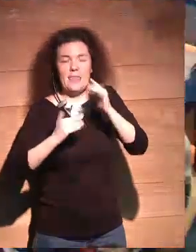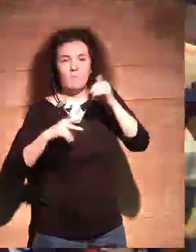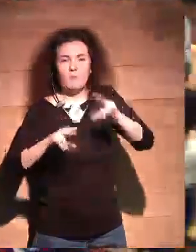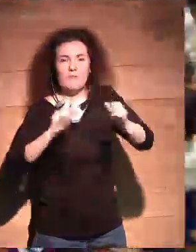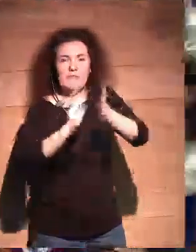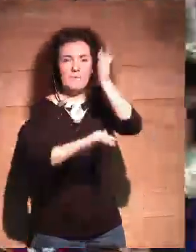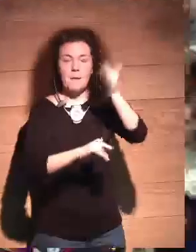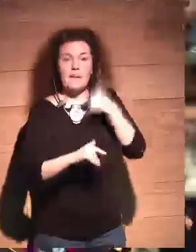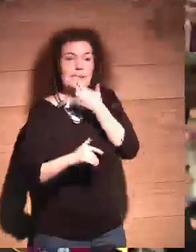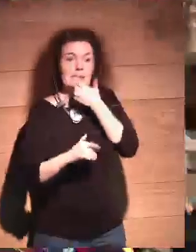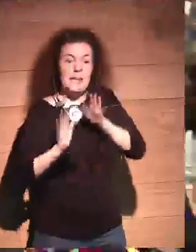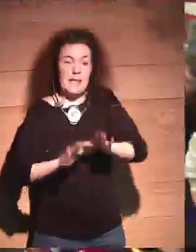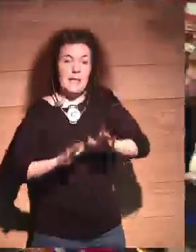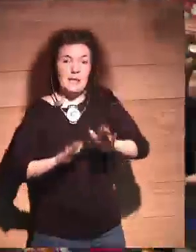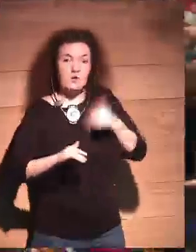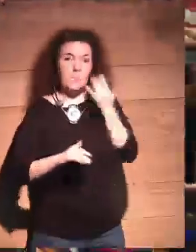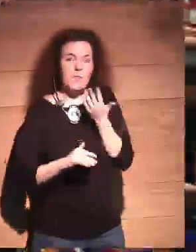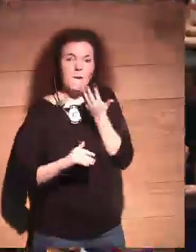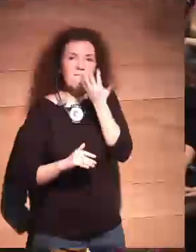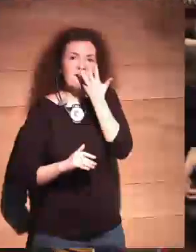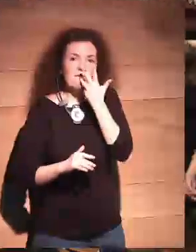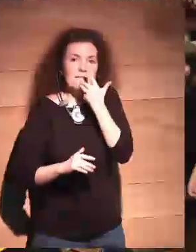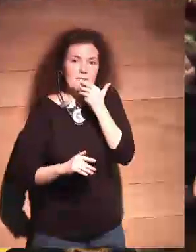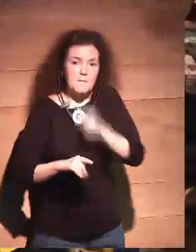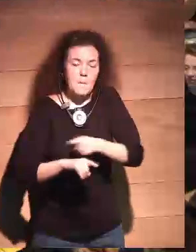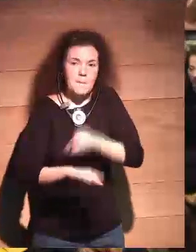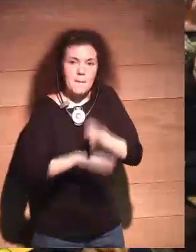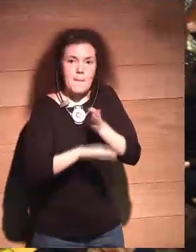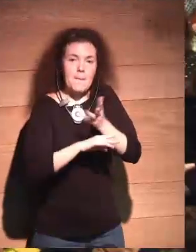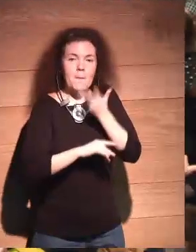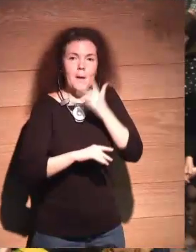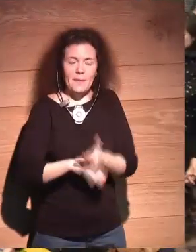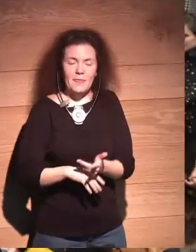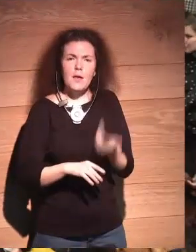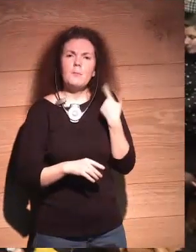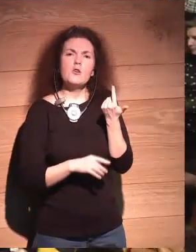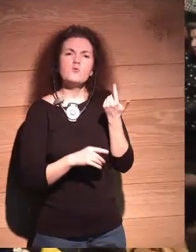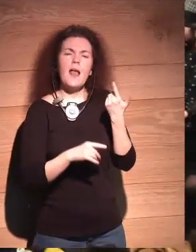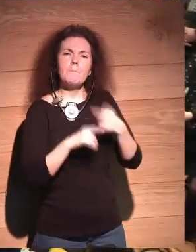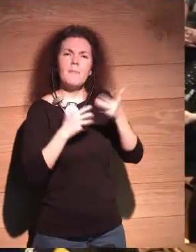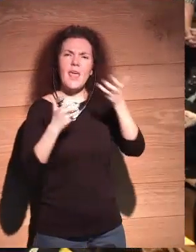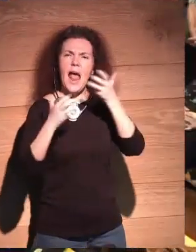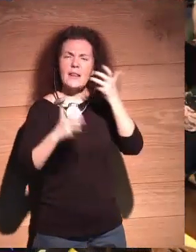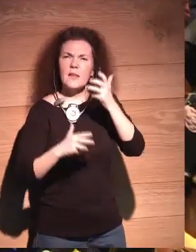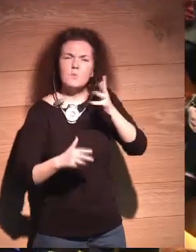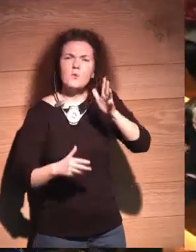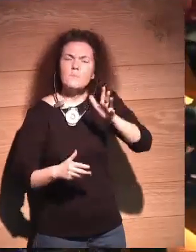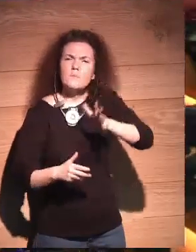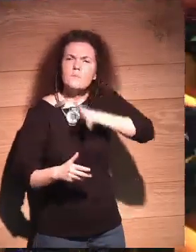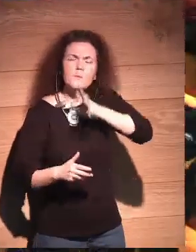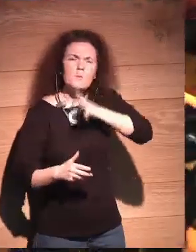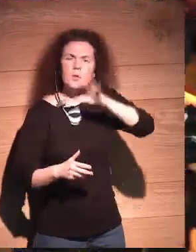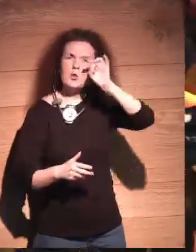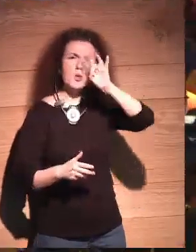happy that it's only here until January, because otherwise I might be prone to falling into an addiction that would take me out of the real